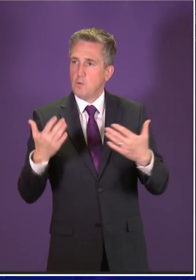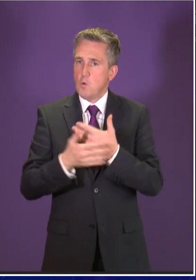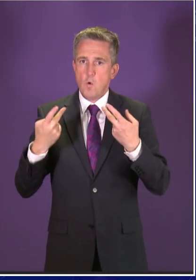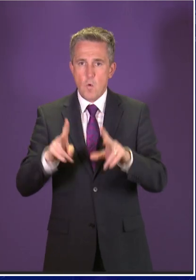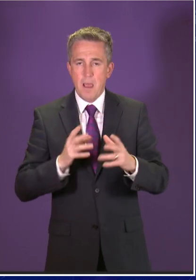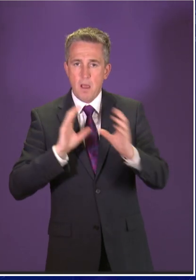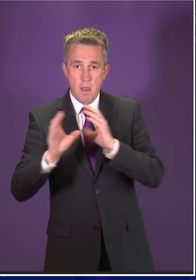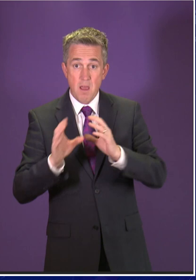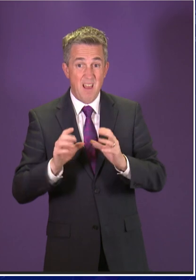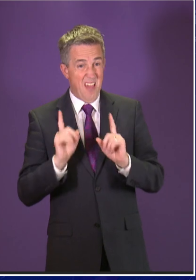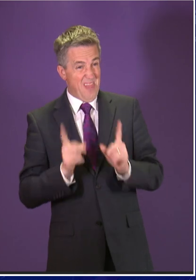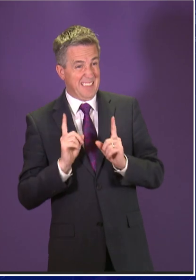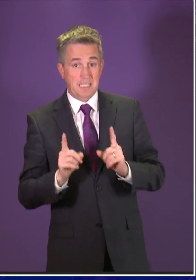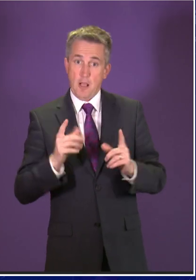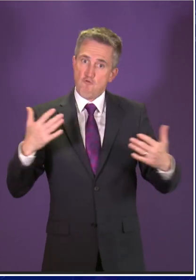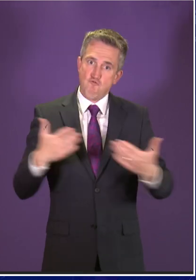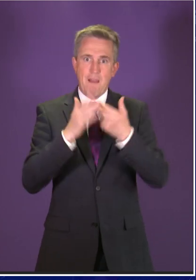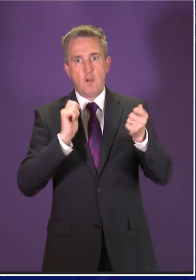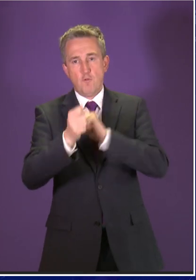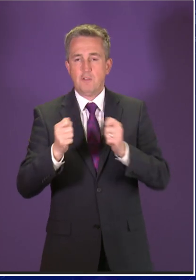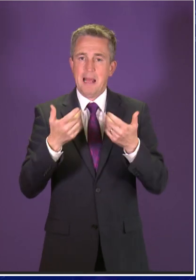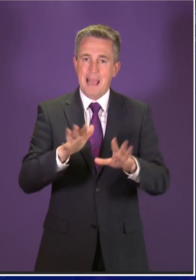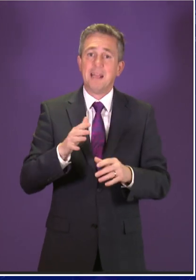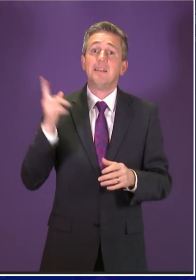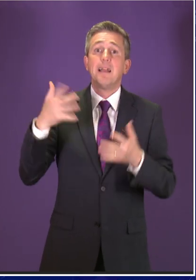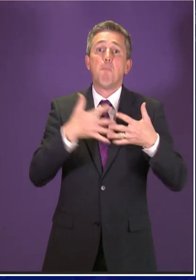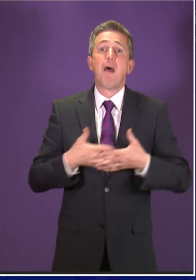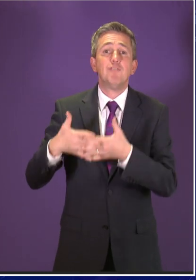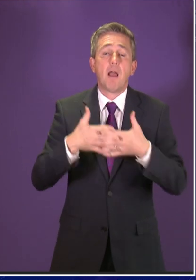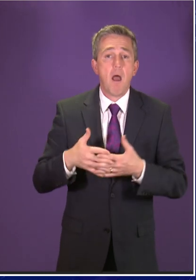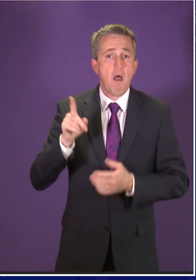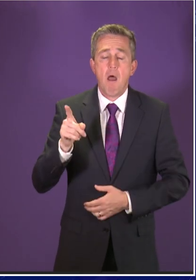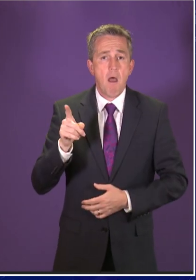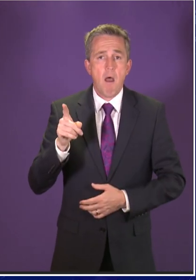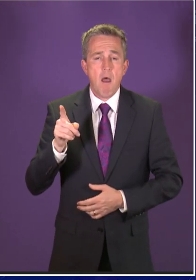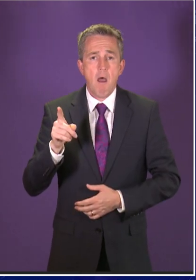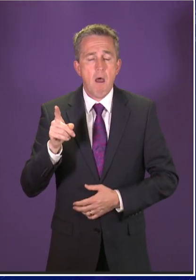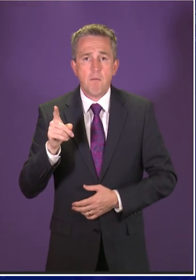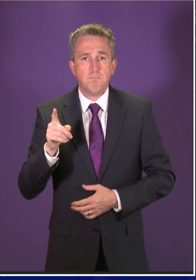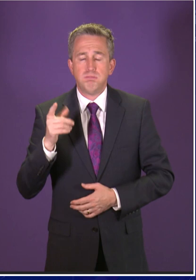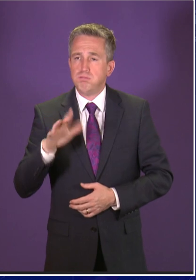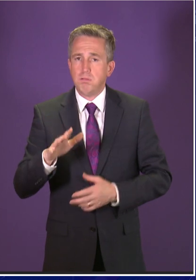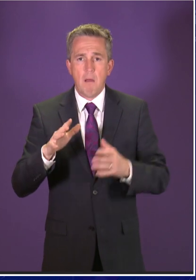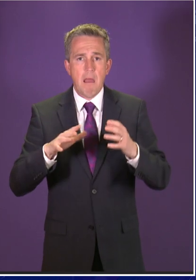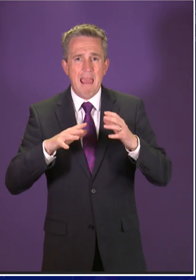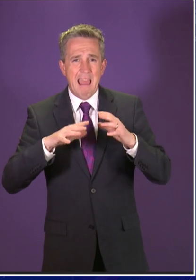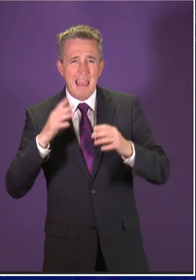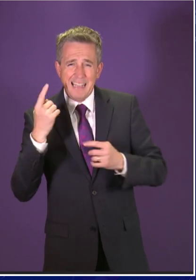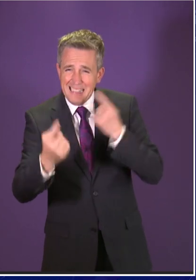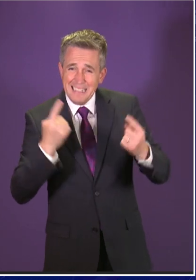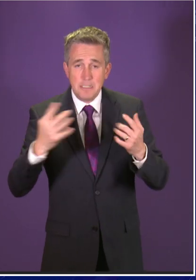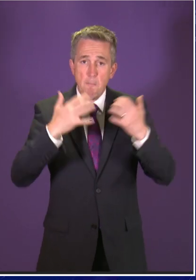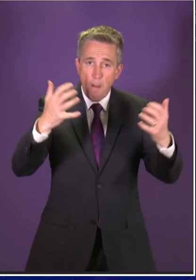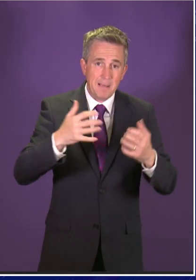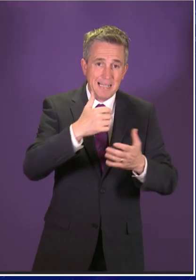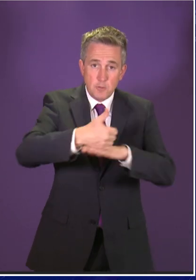This is what it means to live in a revolutionary age. When you look in my country, the United States, we've never had a period where the legitimacy of every public institution,